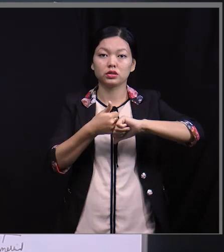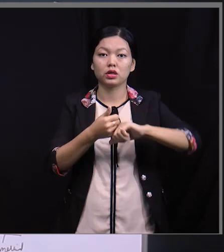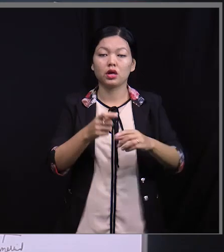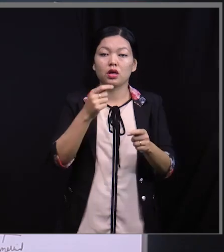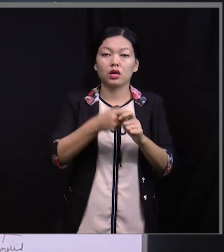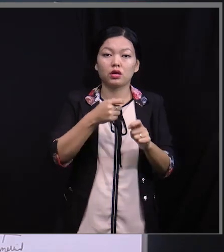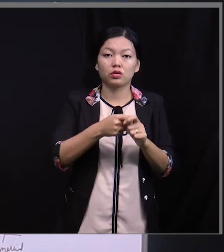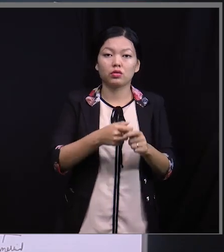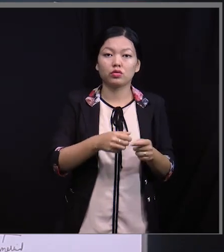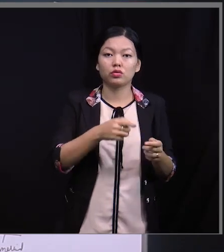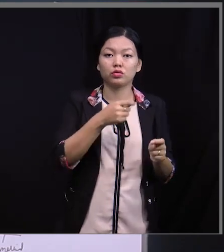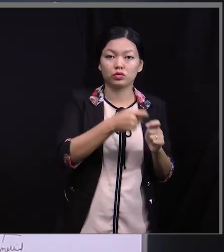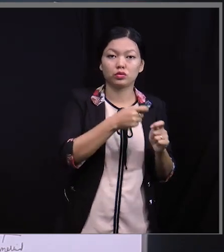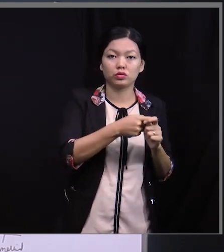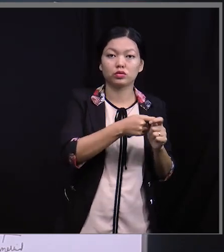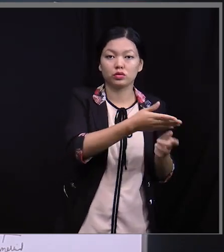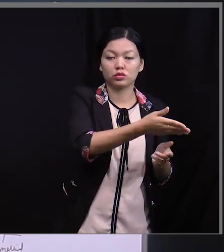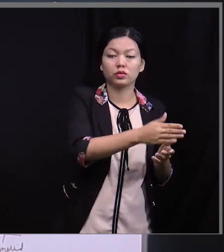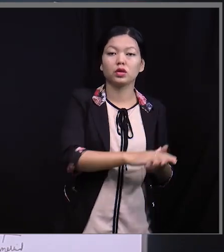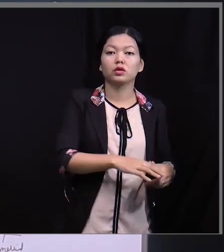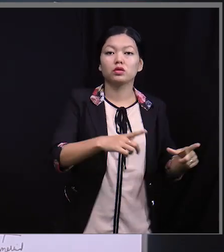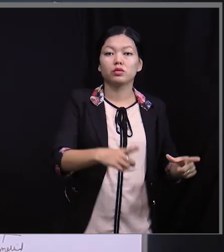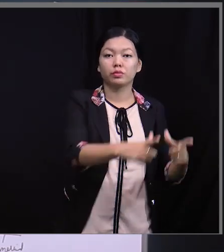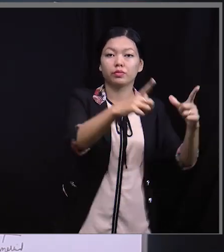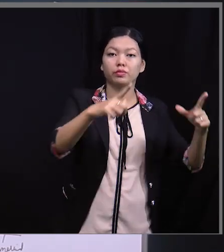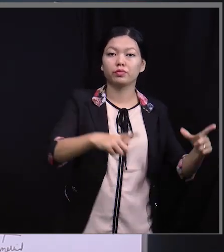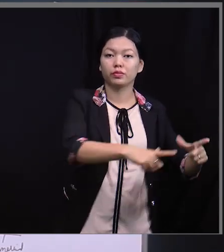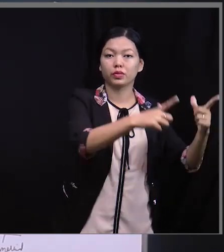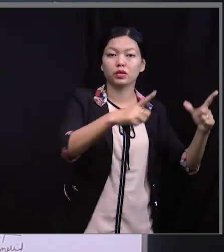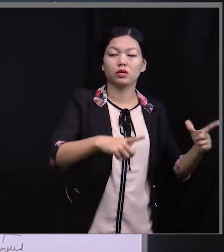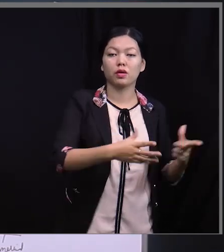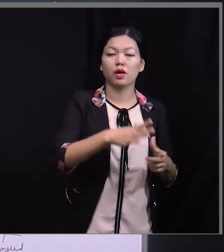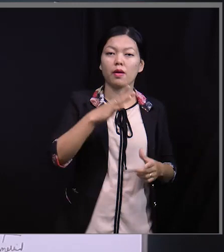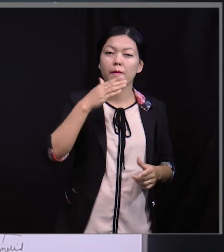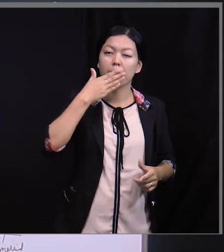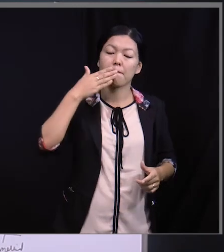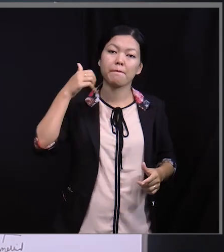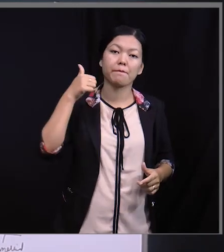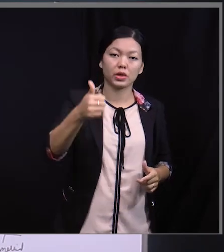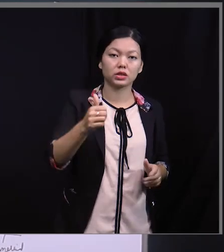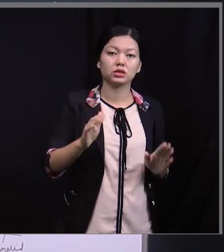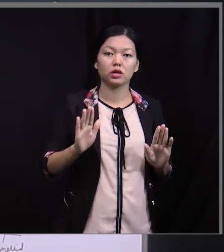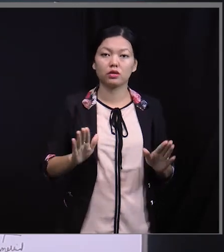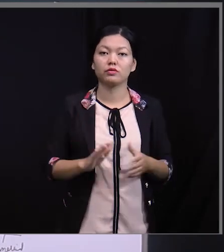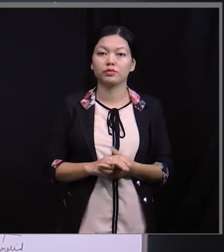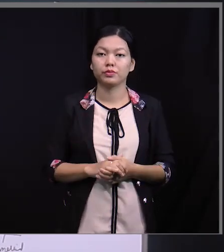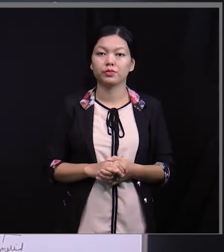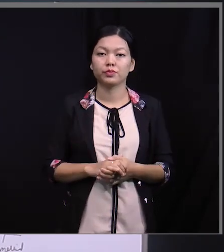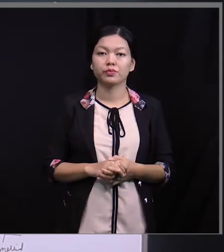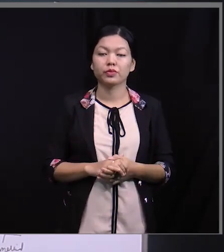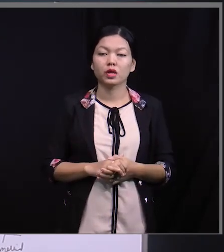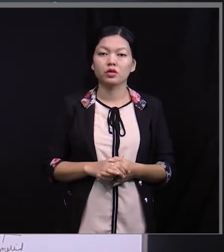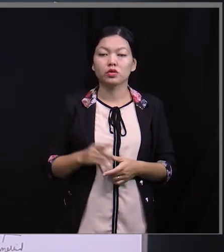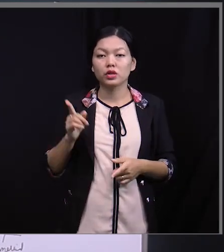different scientific technologies and different methods. They grew mangoes in a barren land where people thought nothing can be